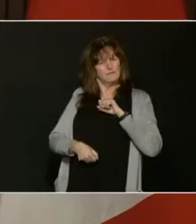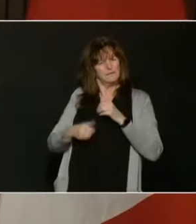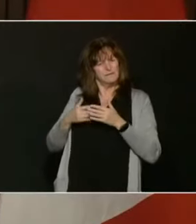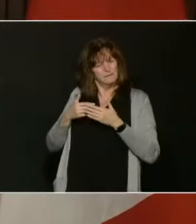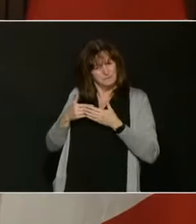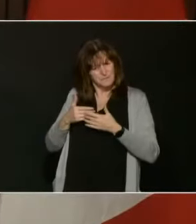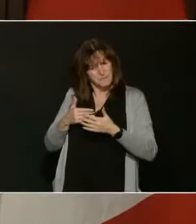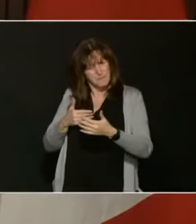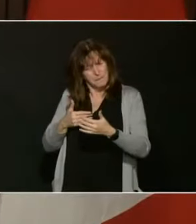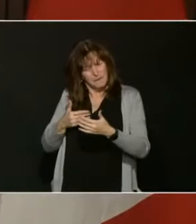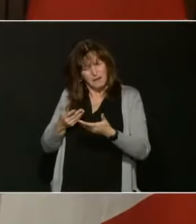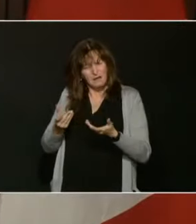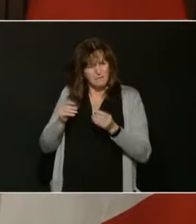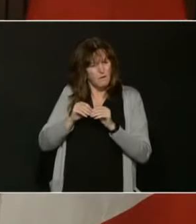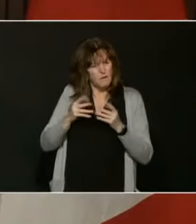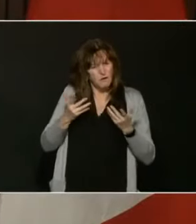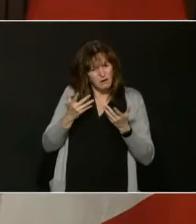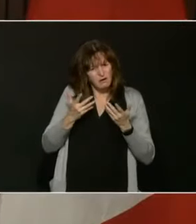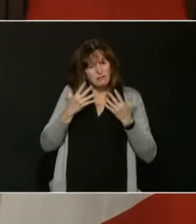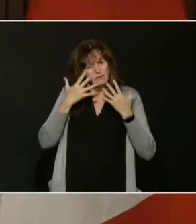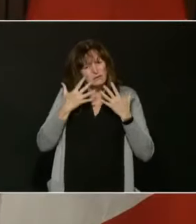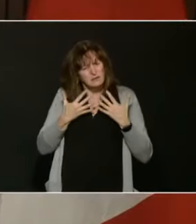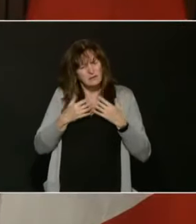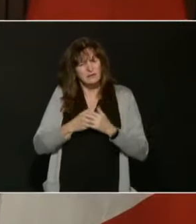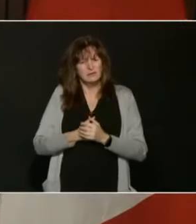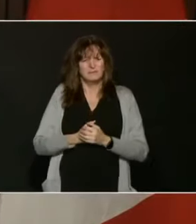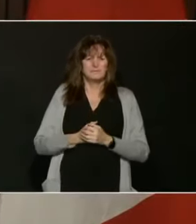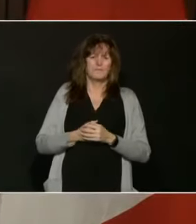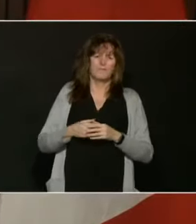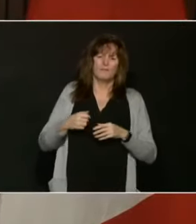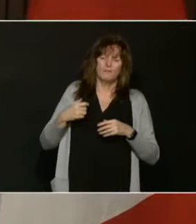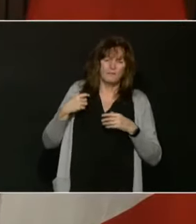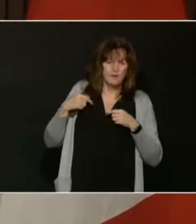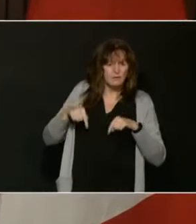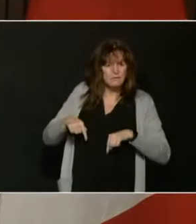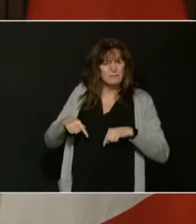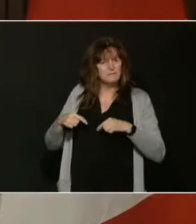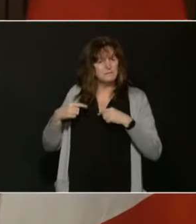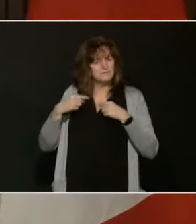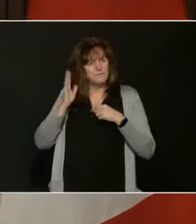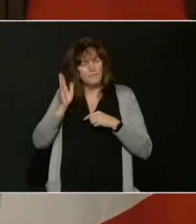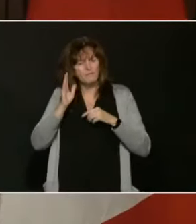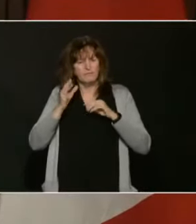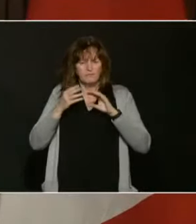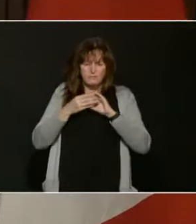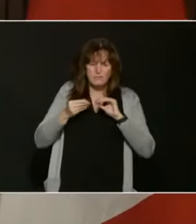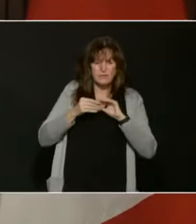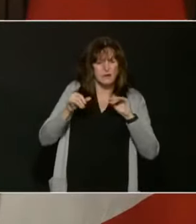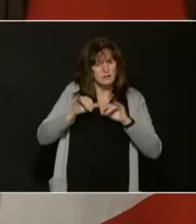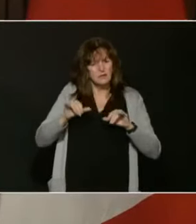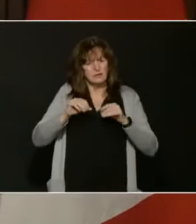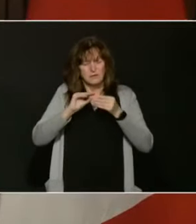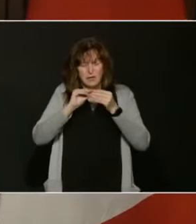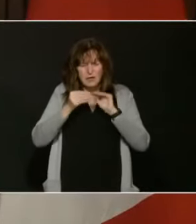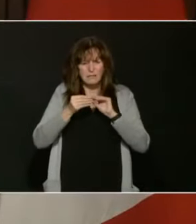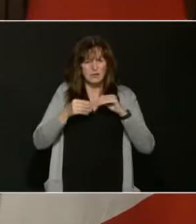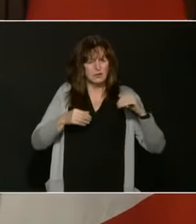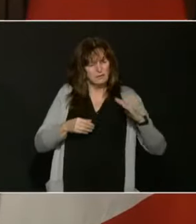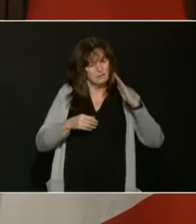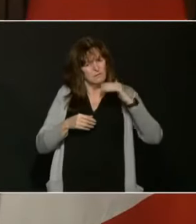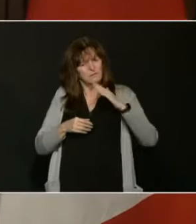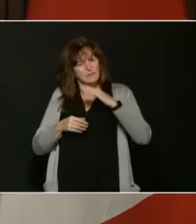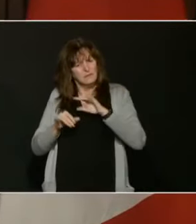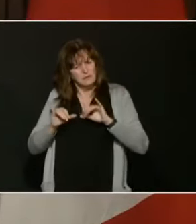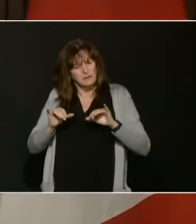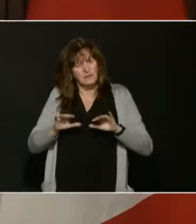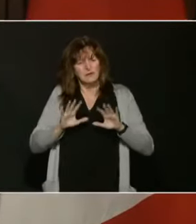lot of time in these briefings talking about numbers and curves, and we will do so today. But today is a day to remember that every single number is a loss. Every single